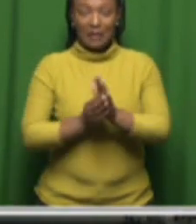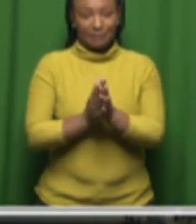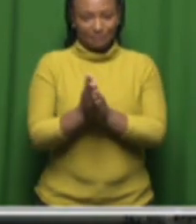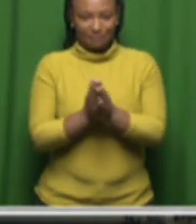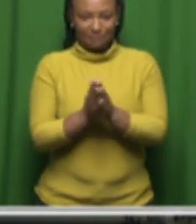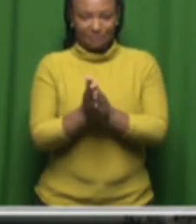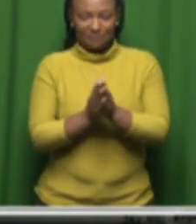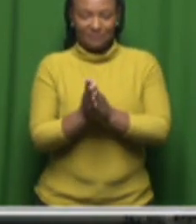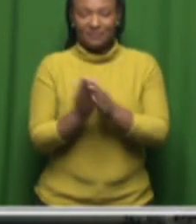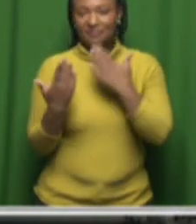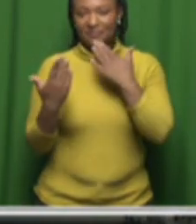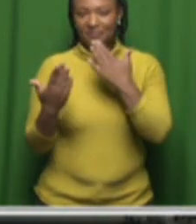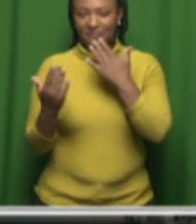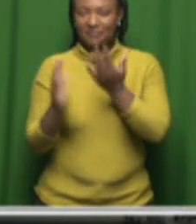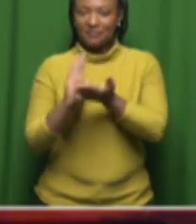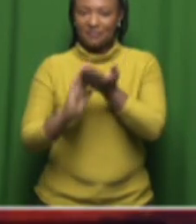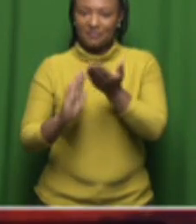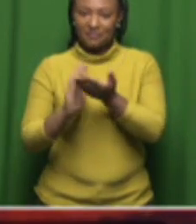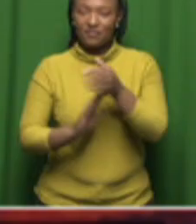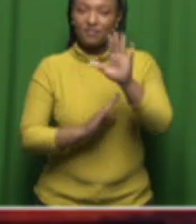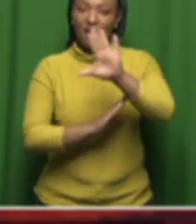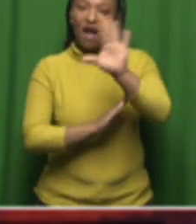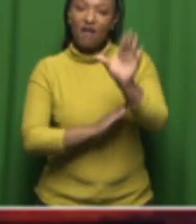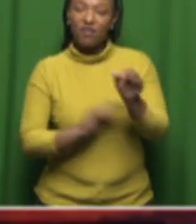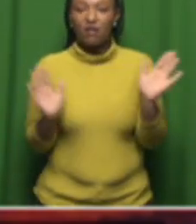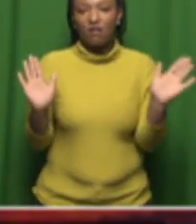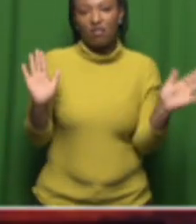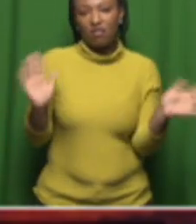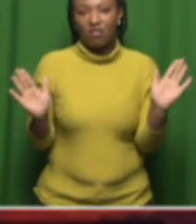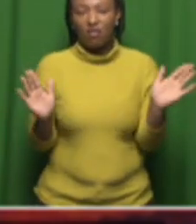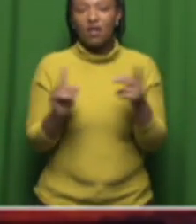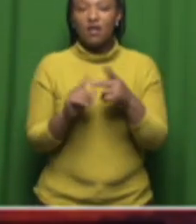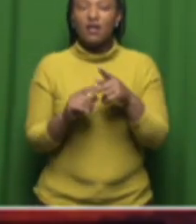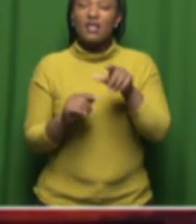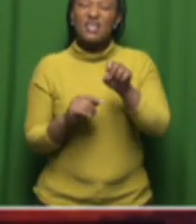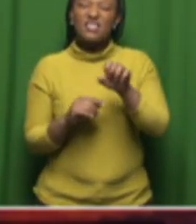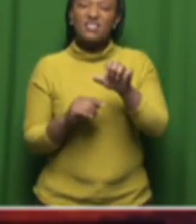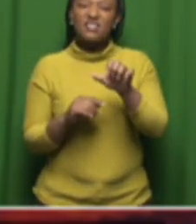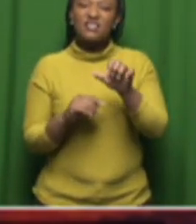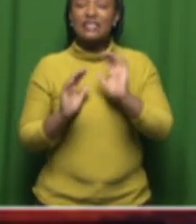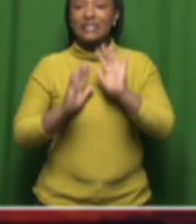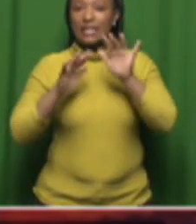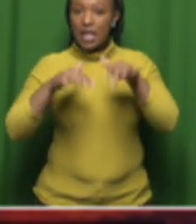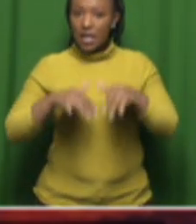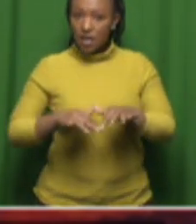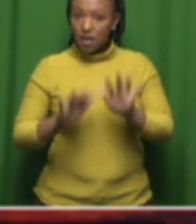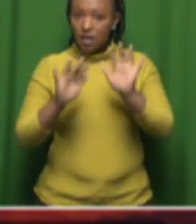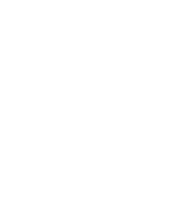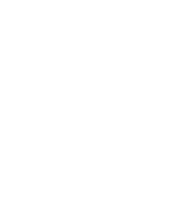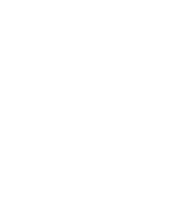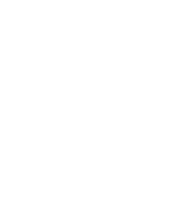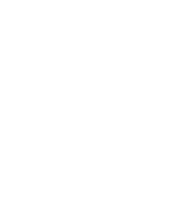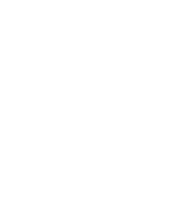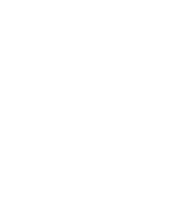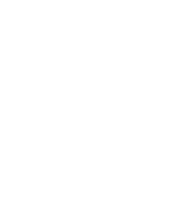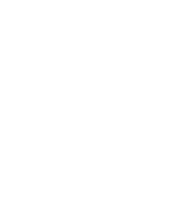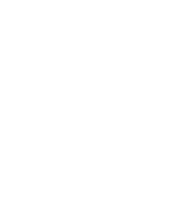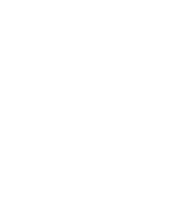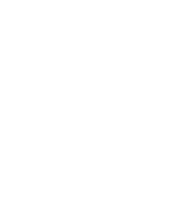for that update. African penguins and seabird friends are some of the activities one can explore there.